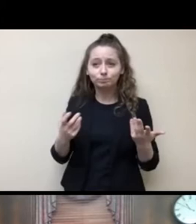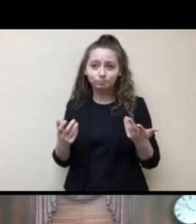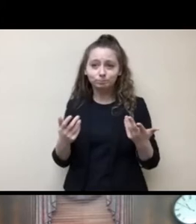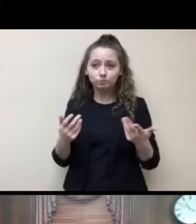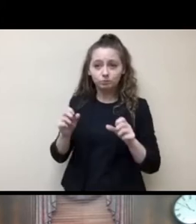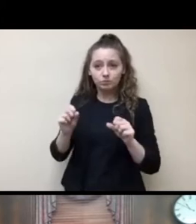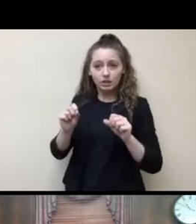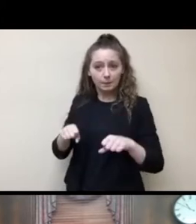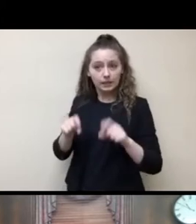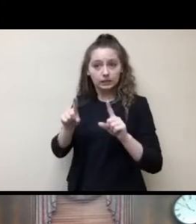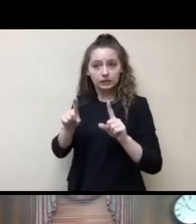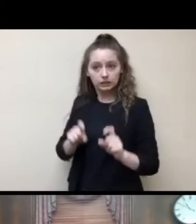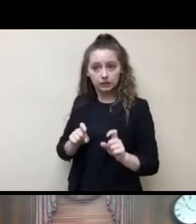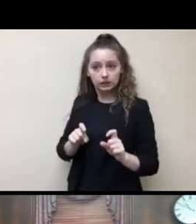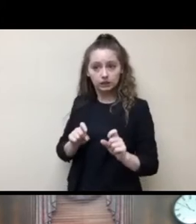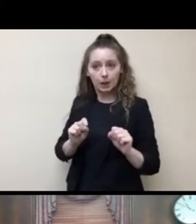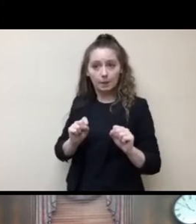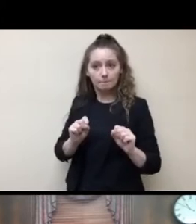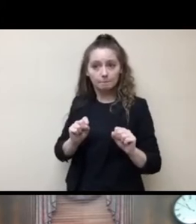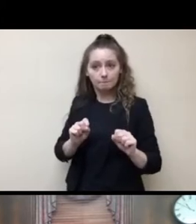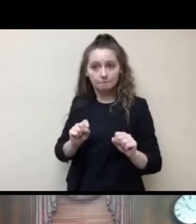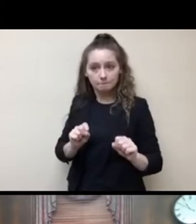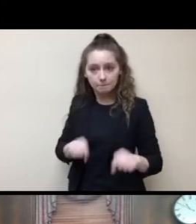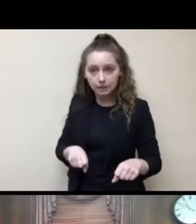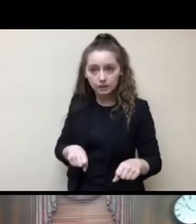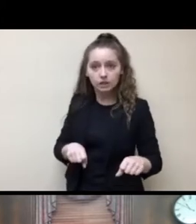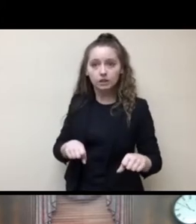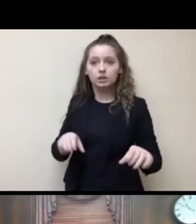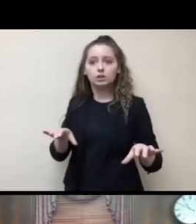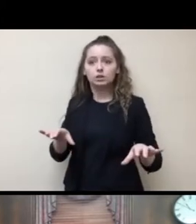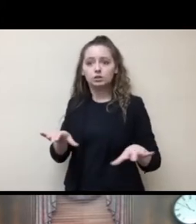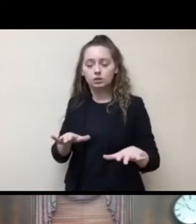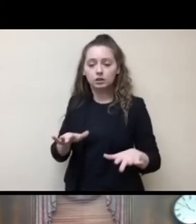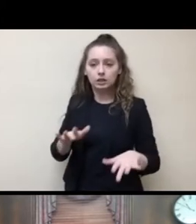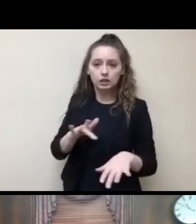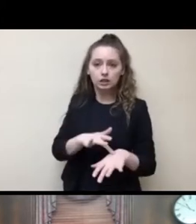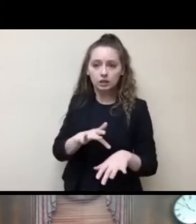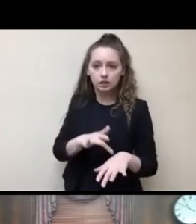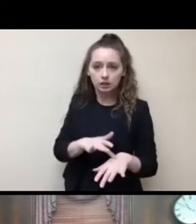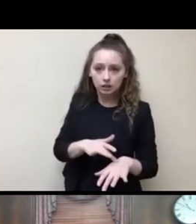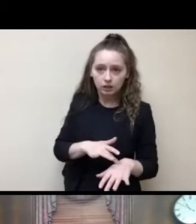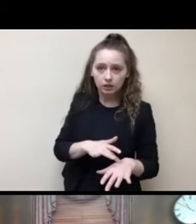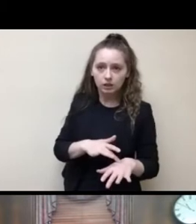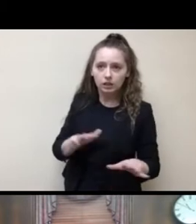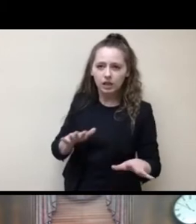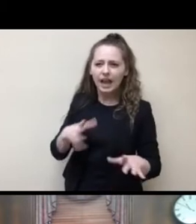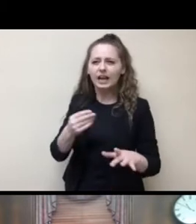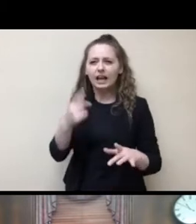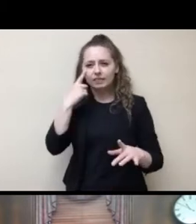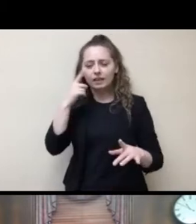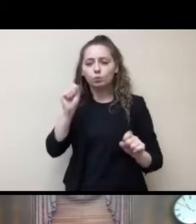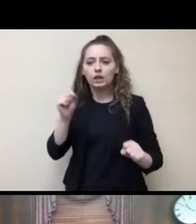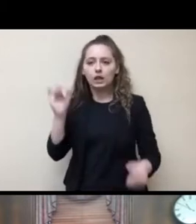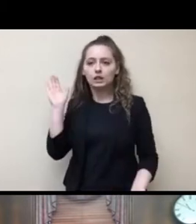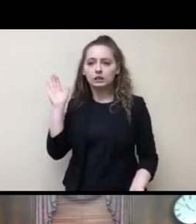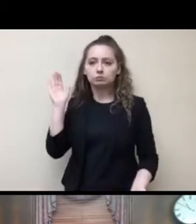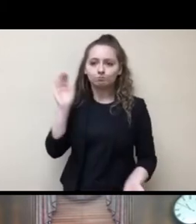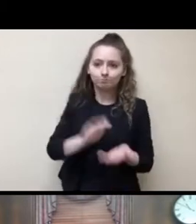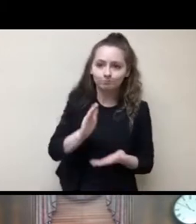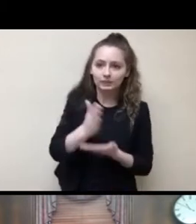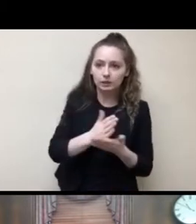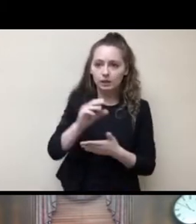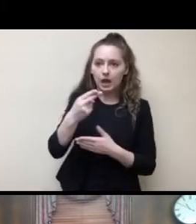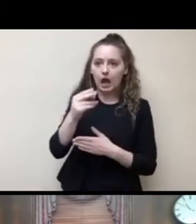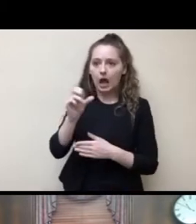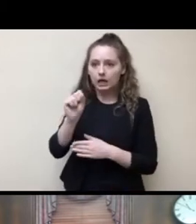ability to do the contact tracing, to do the monitoring, I think we can squelch some of the hot spots before they require large scale